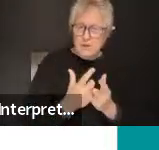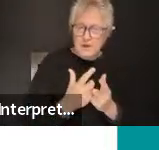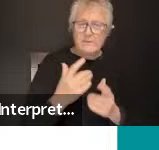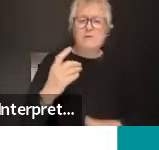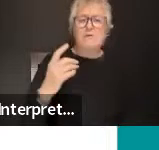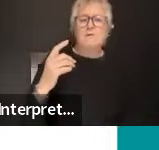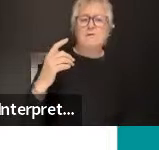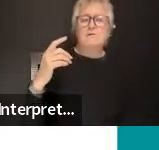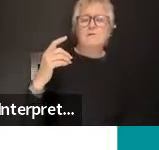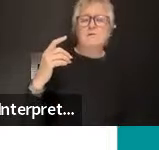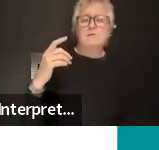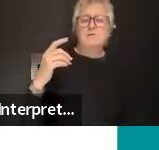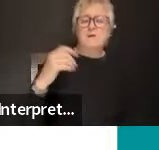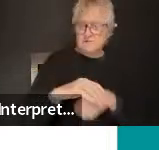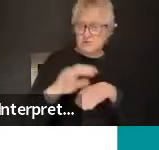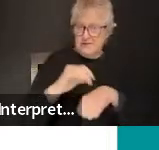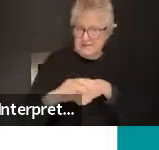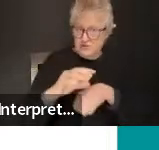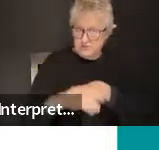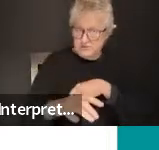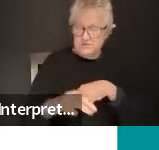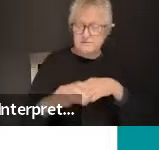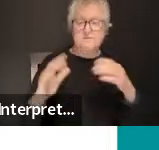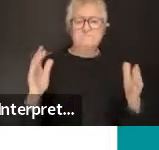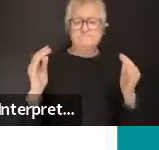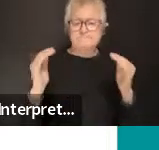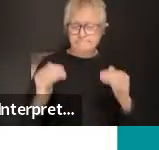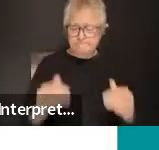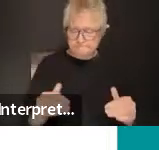public comment and close.